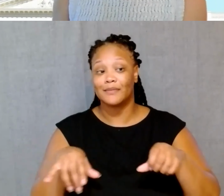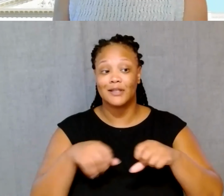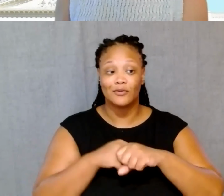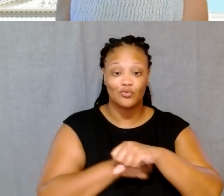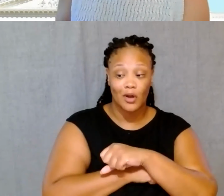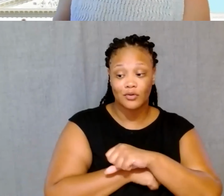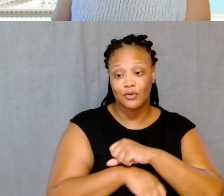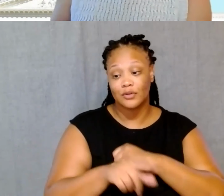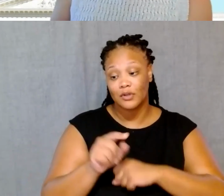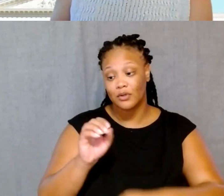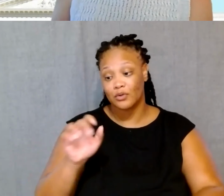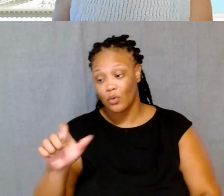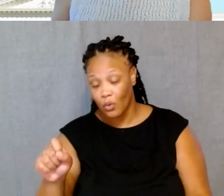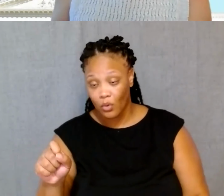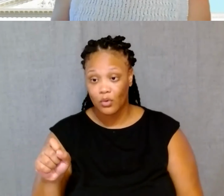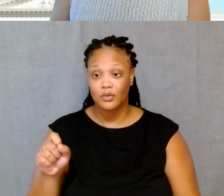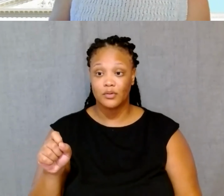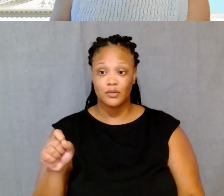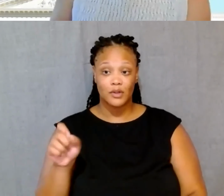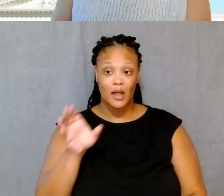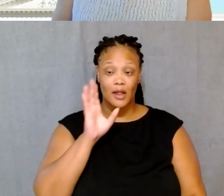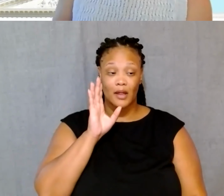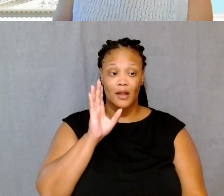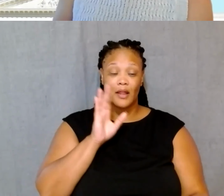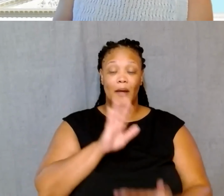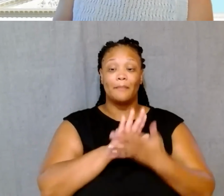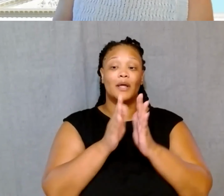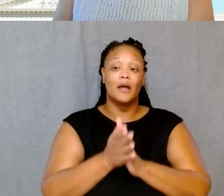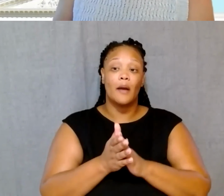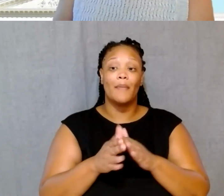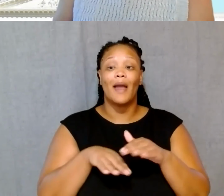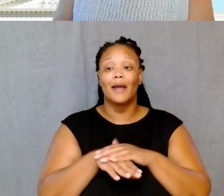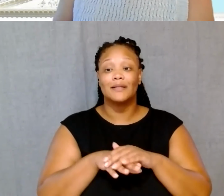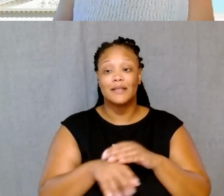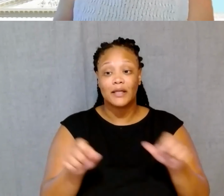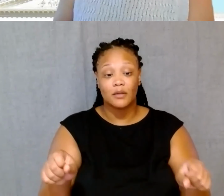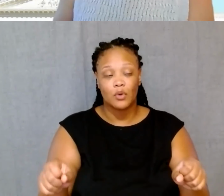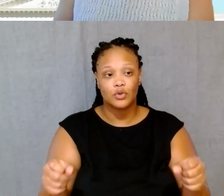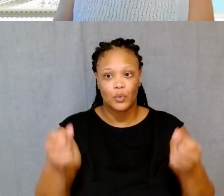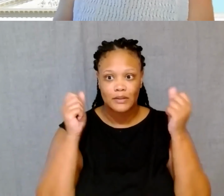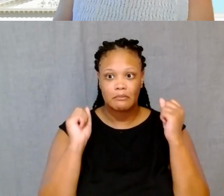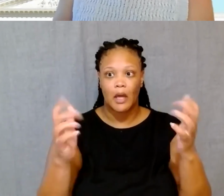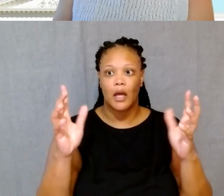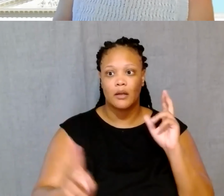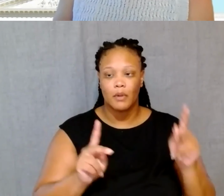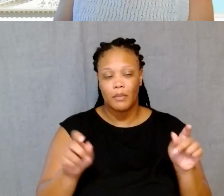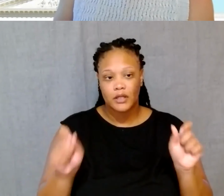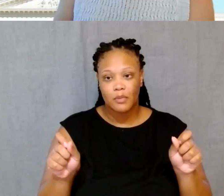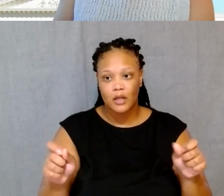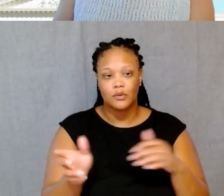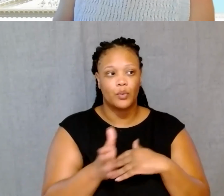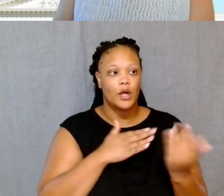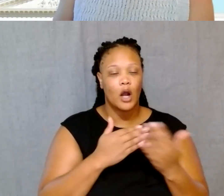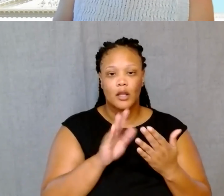that that are as usable and accessible to as many people as possible, regardless of age or ability or